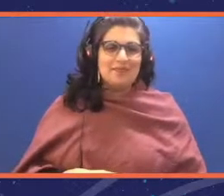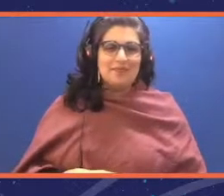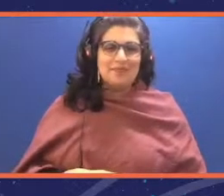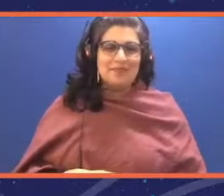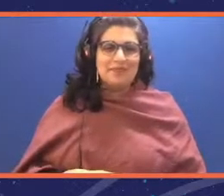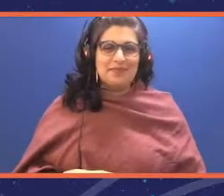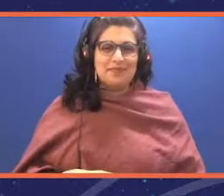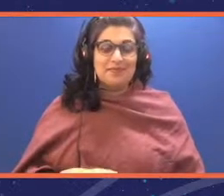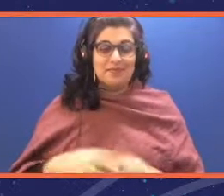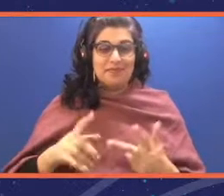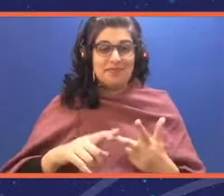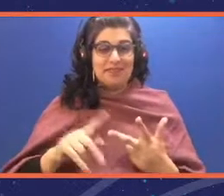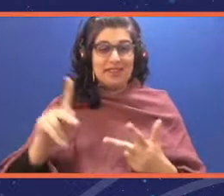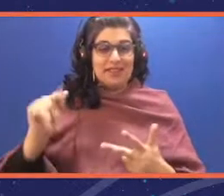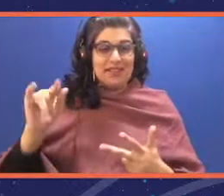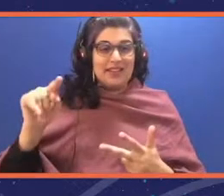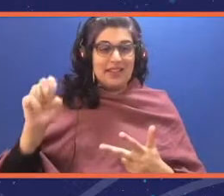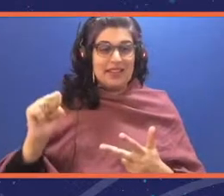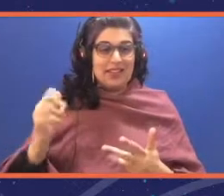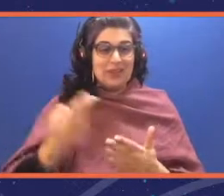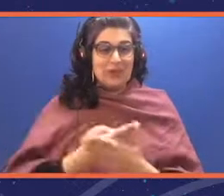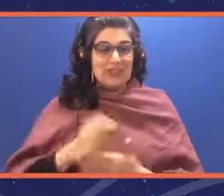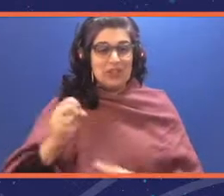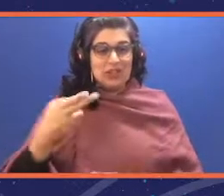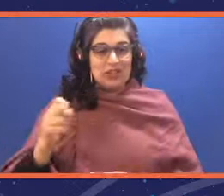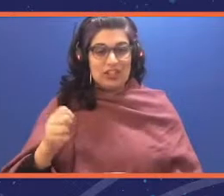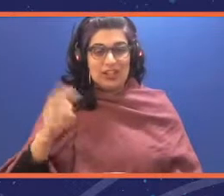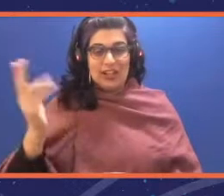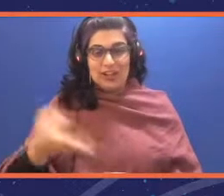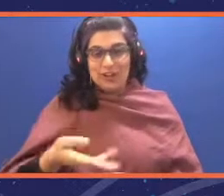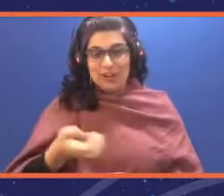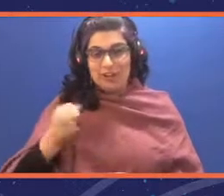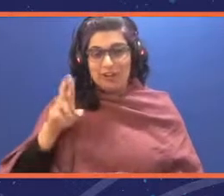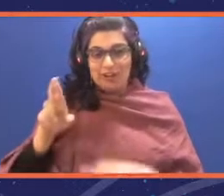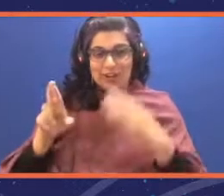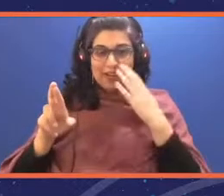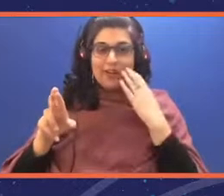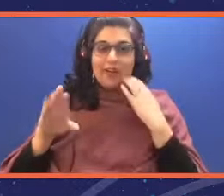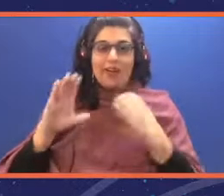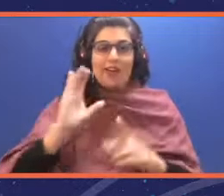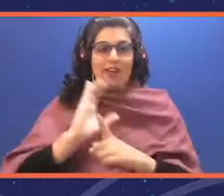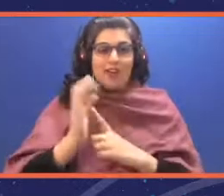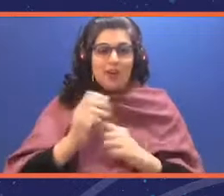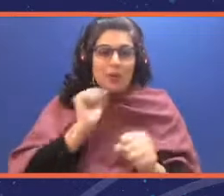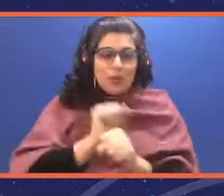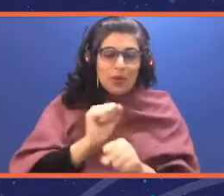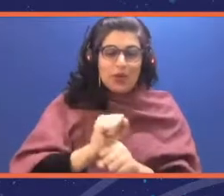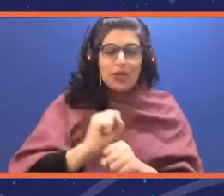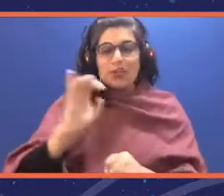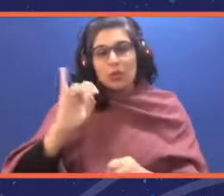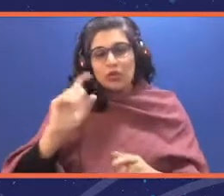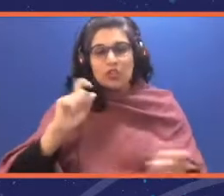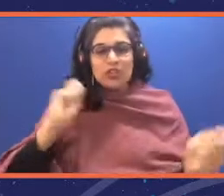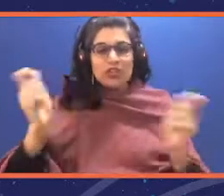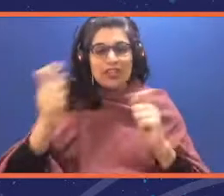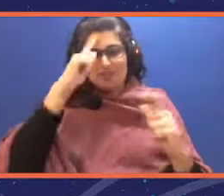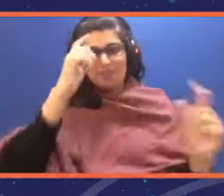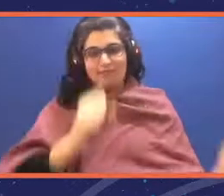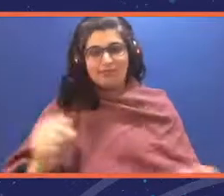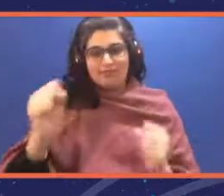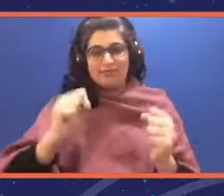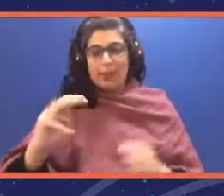Kate McNeely uses she and her pronouns, is a cultural worker, social change strategist, mixed media artist, and radically